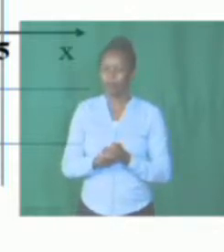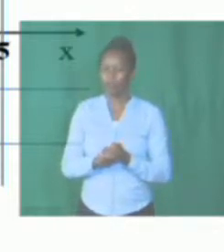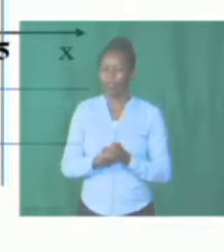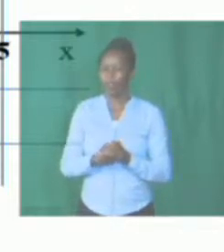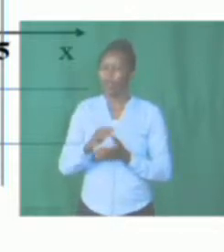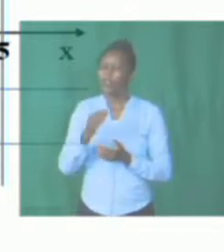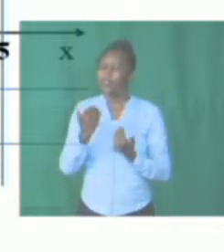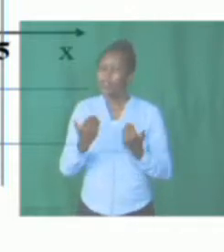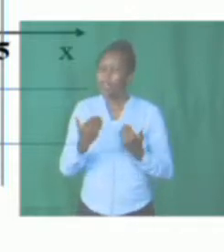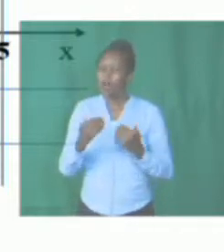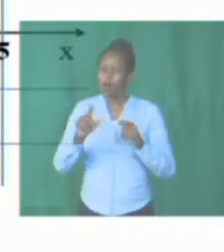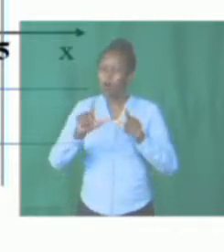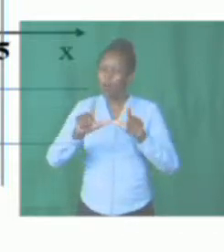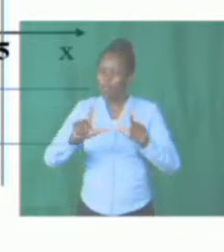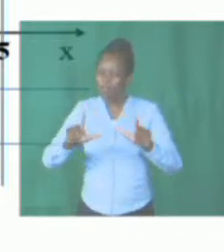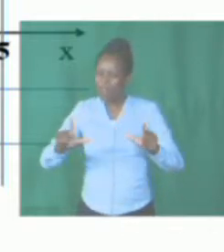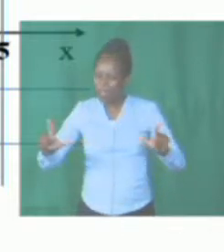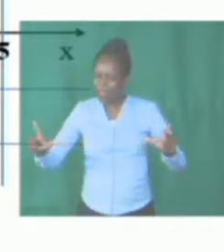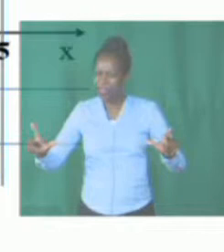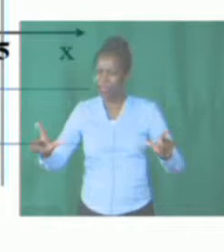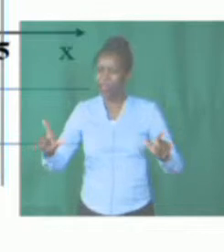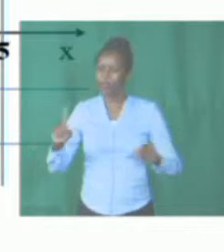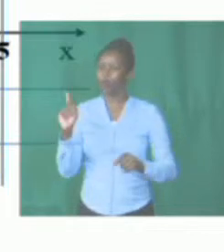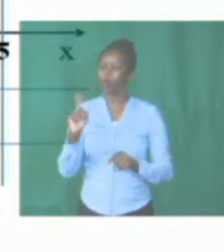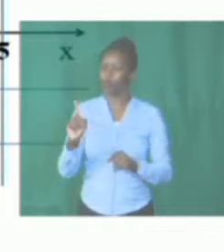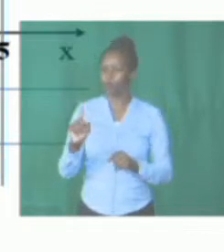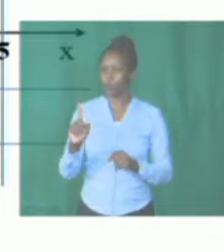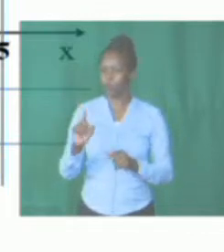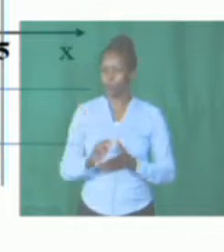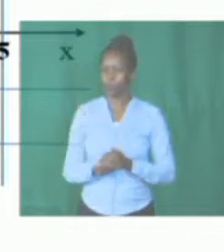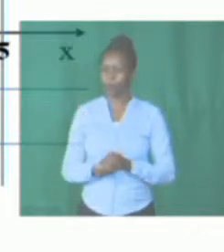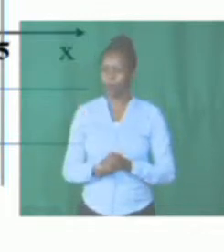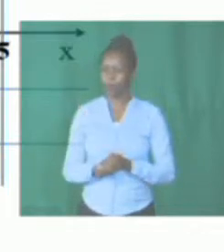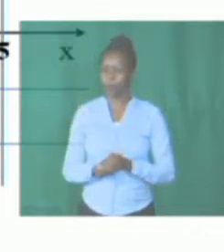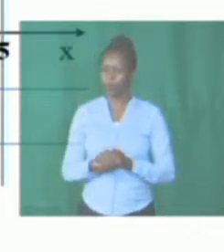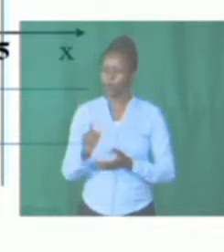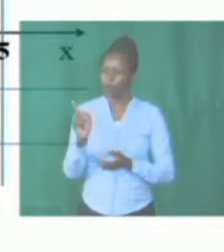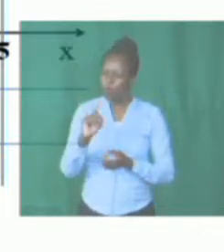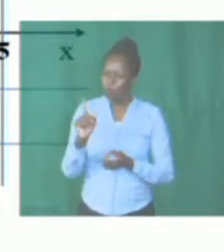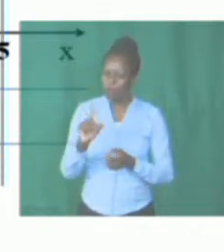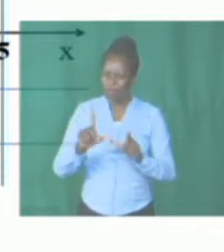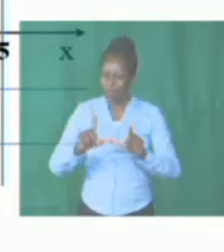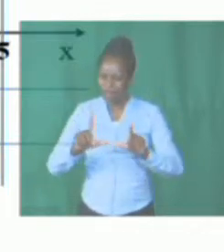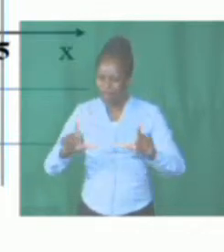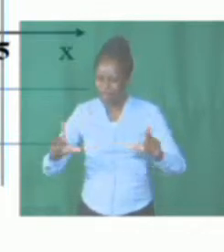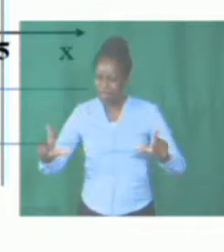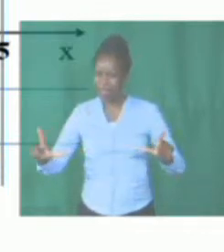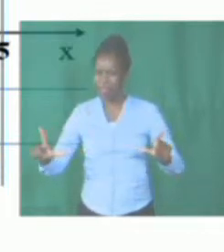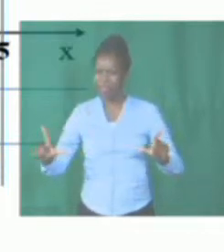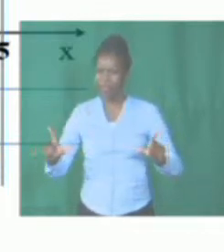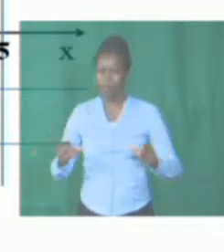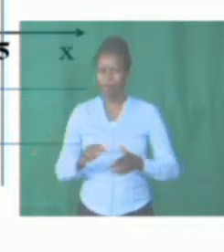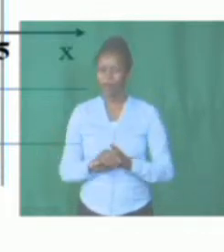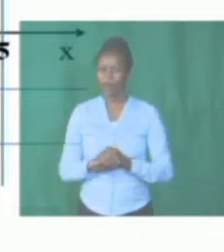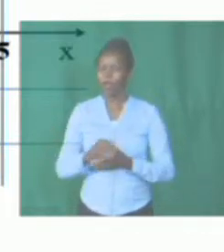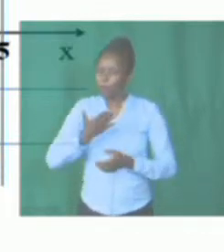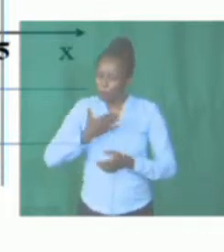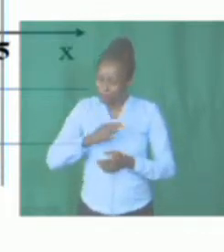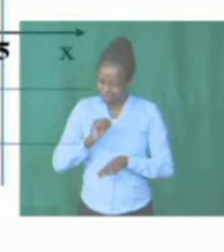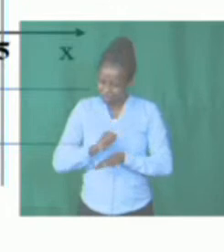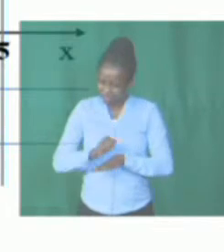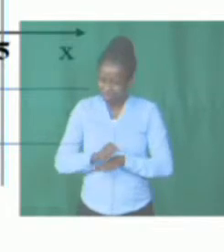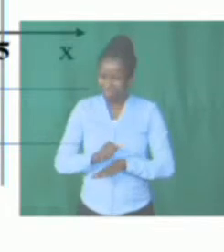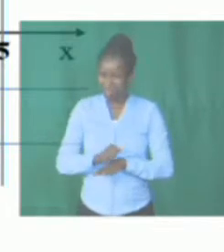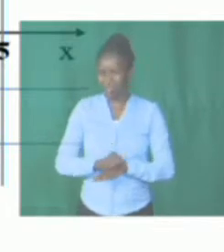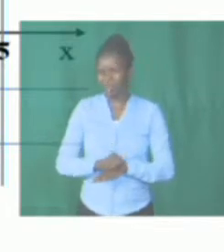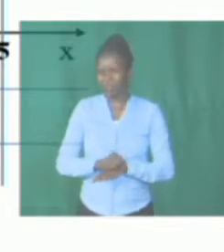length of this line segment? What is the length of this line segment? You should be able to give the